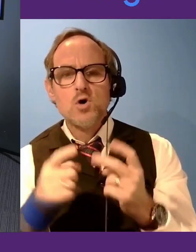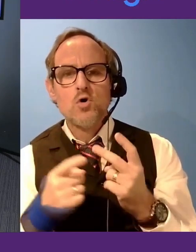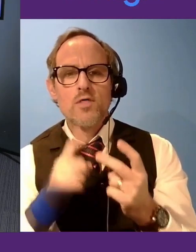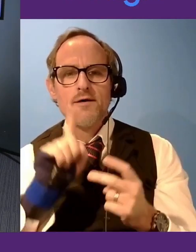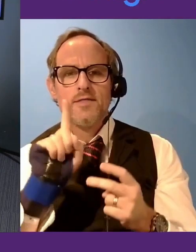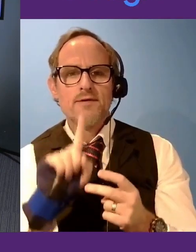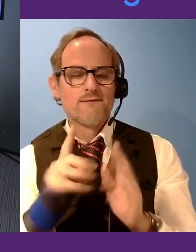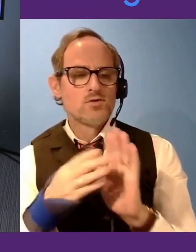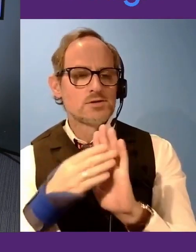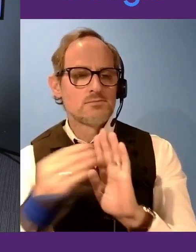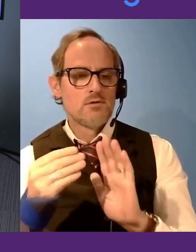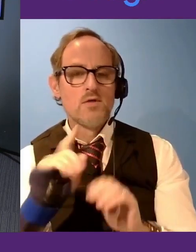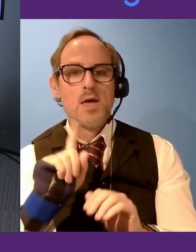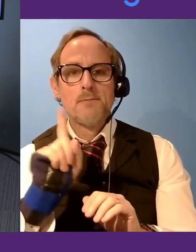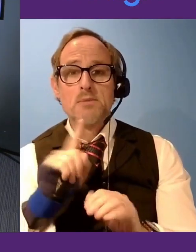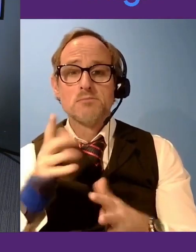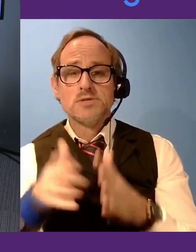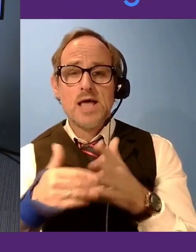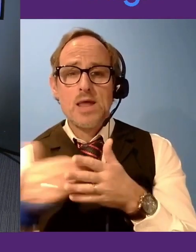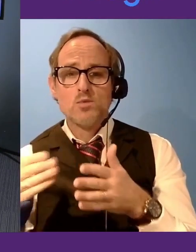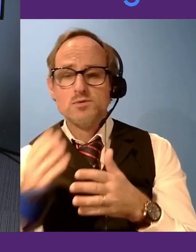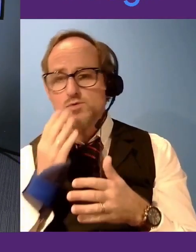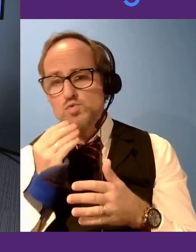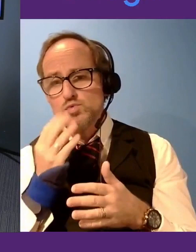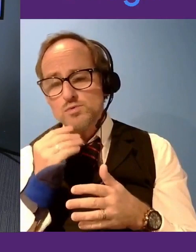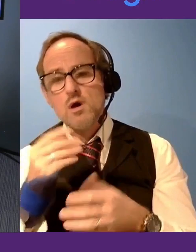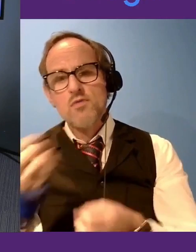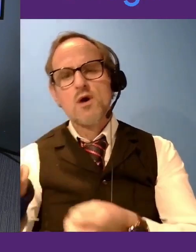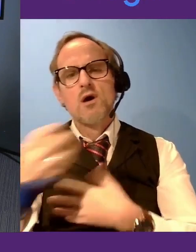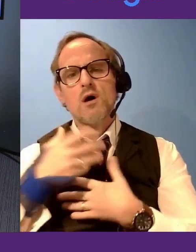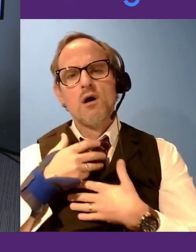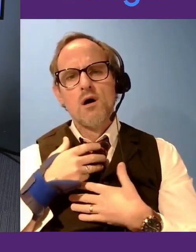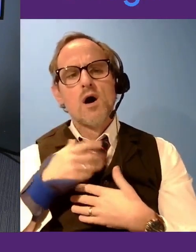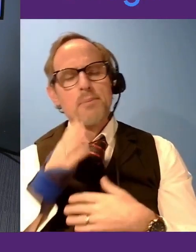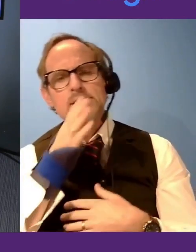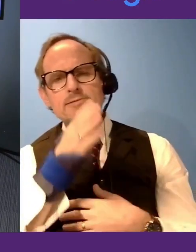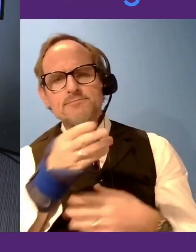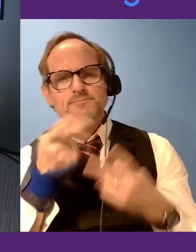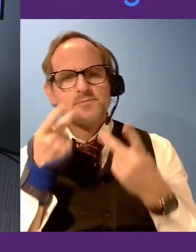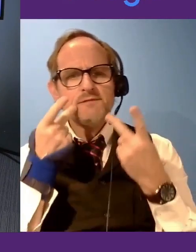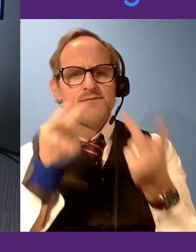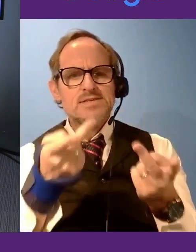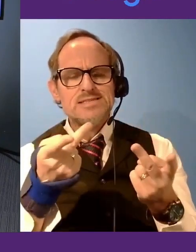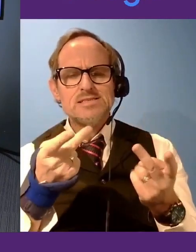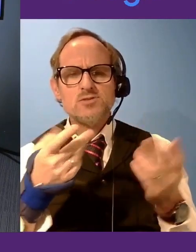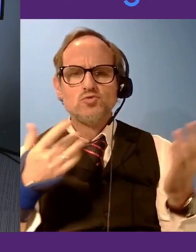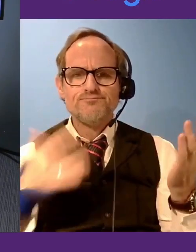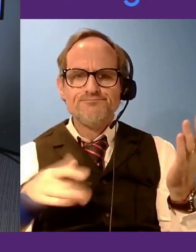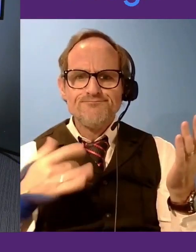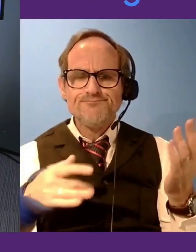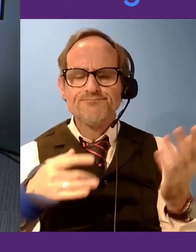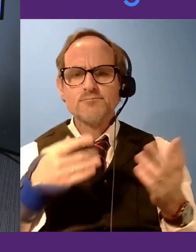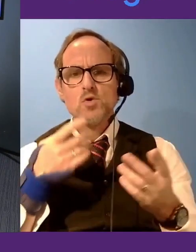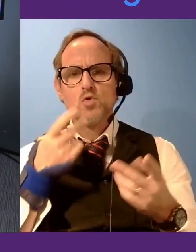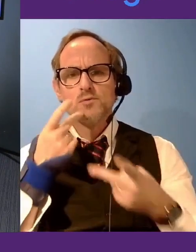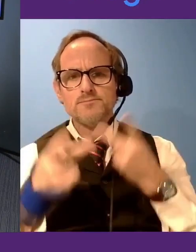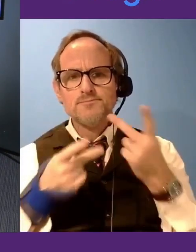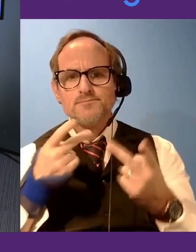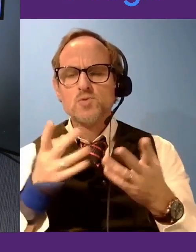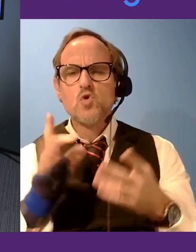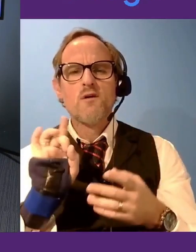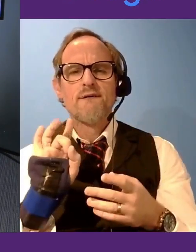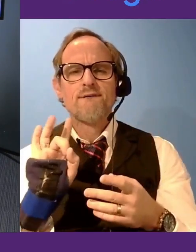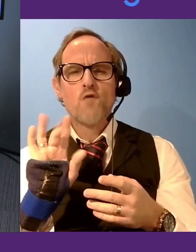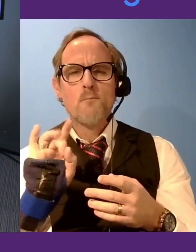who are sign language users saying that they've gone to a concert or they've gone to a football match and there was a sign language